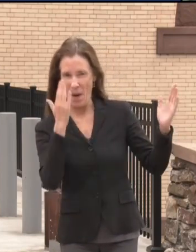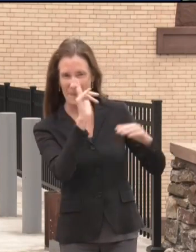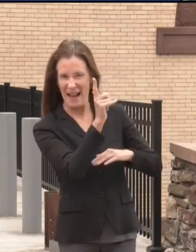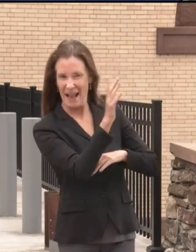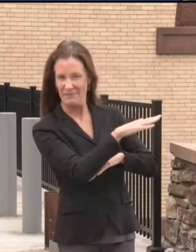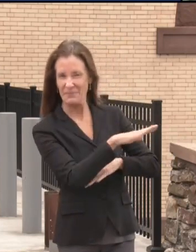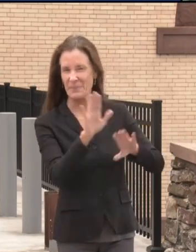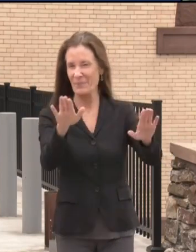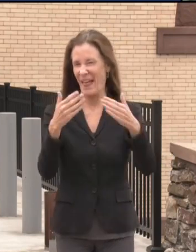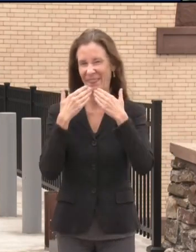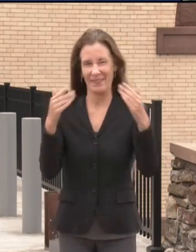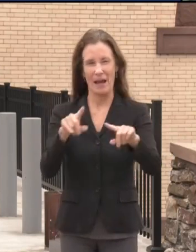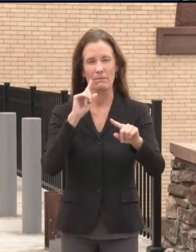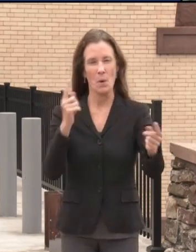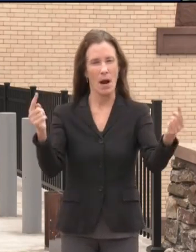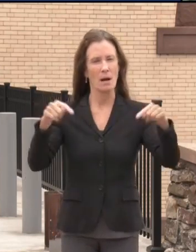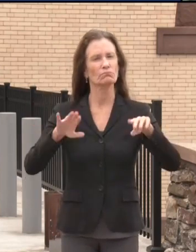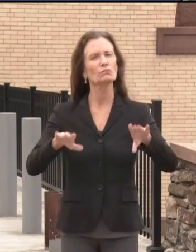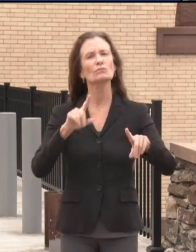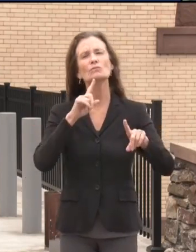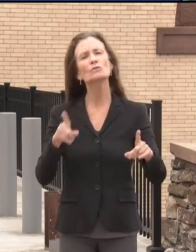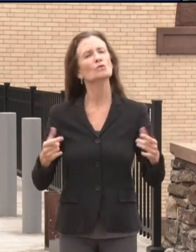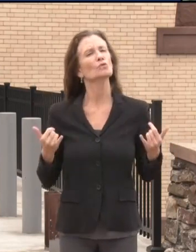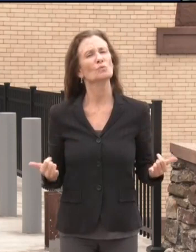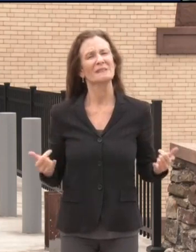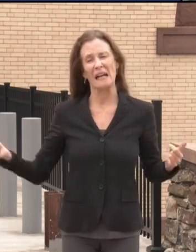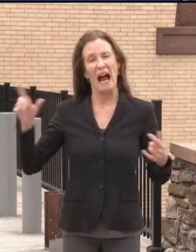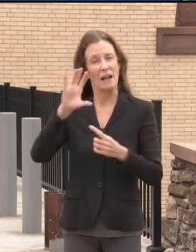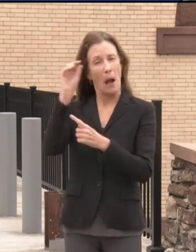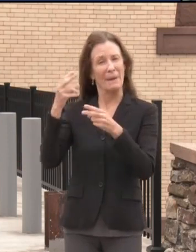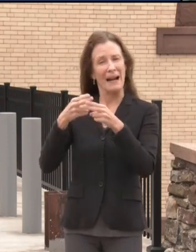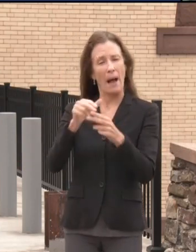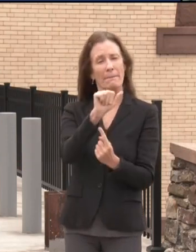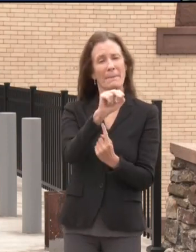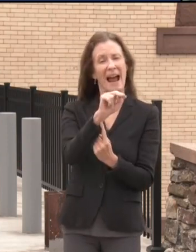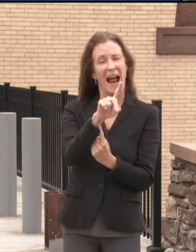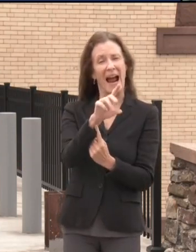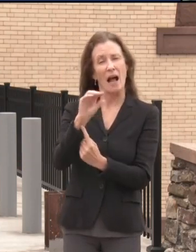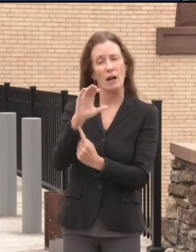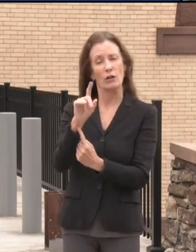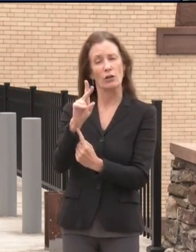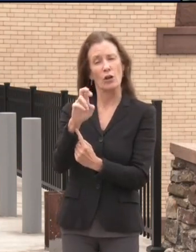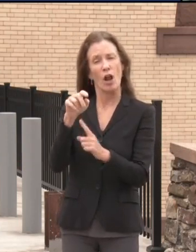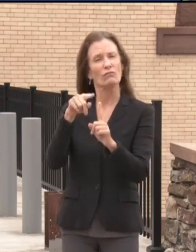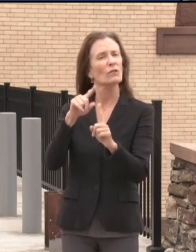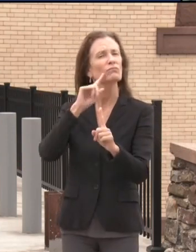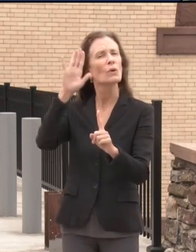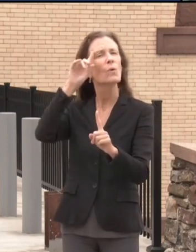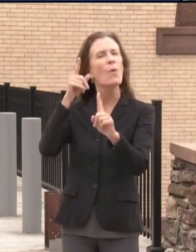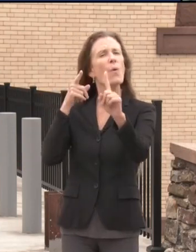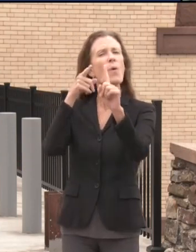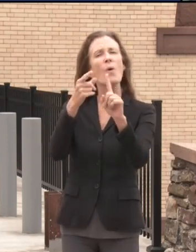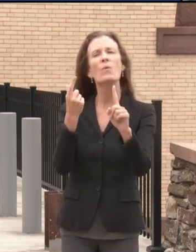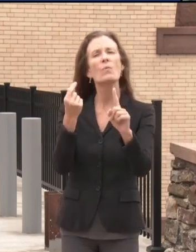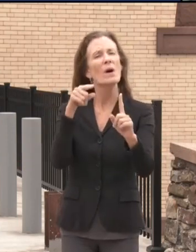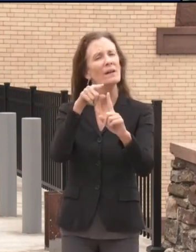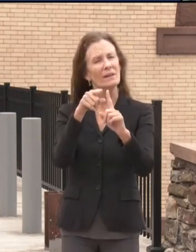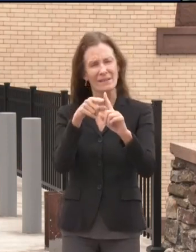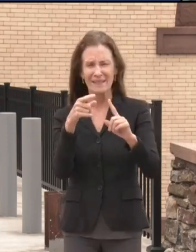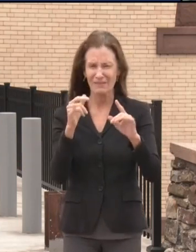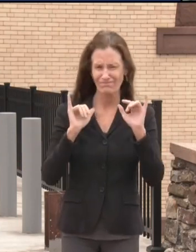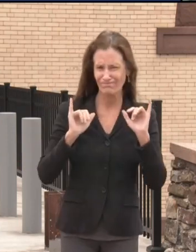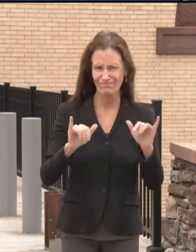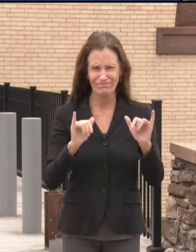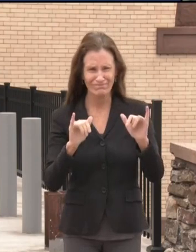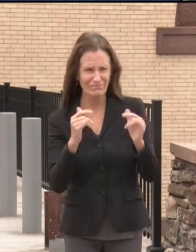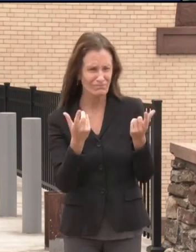realities. We focus on looking at framing these realities, reframing these realities, and then redesigning new ones one experience